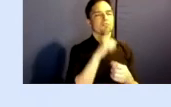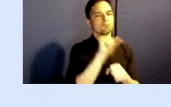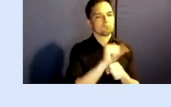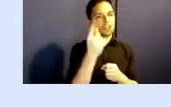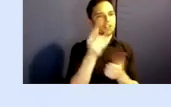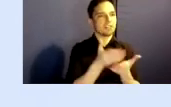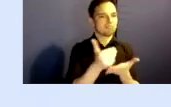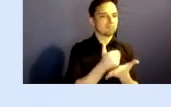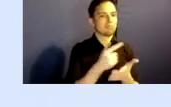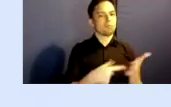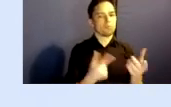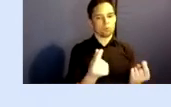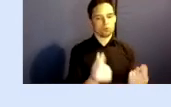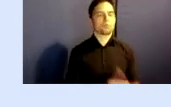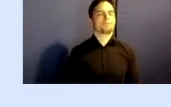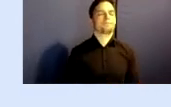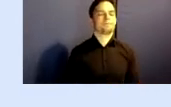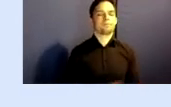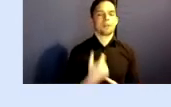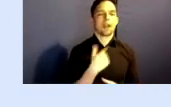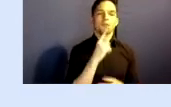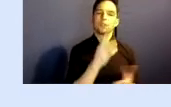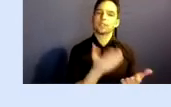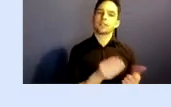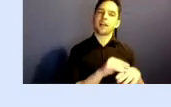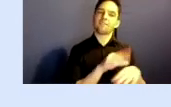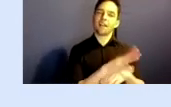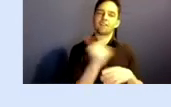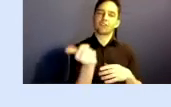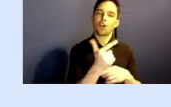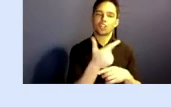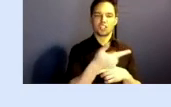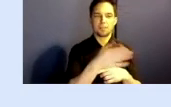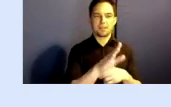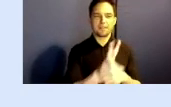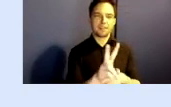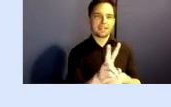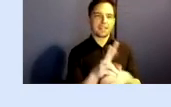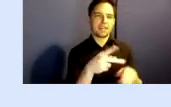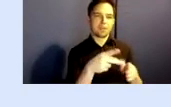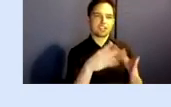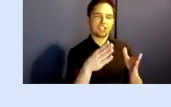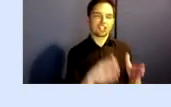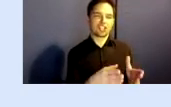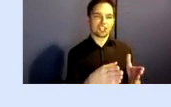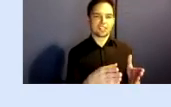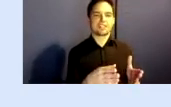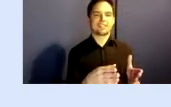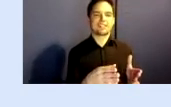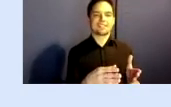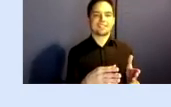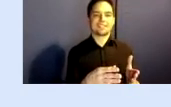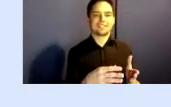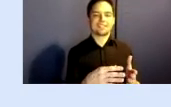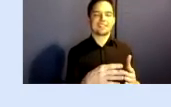So what I really advise for all GBV practitioners is sitting with your health